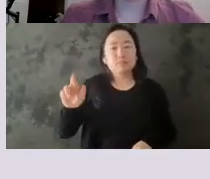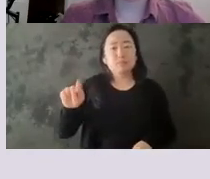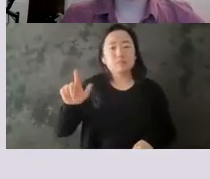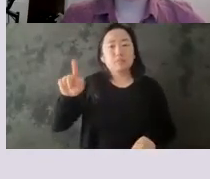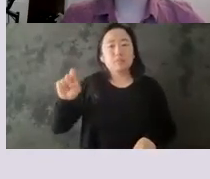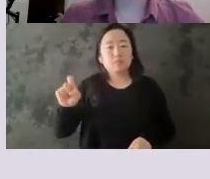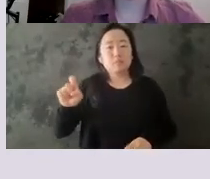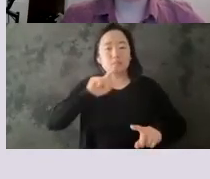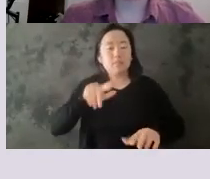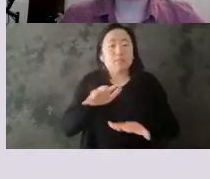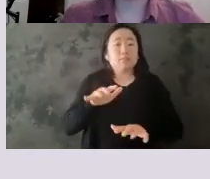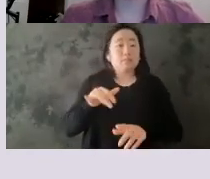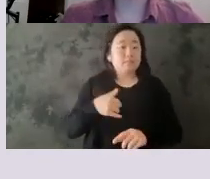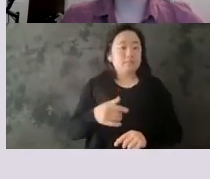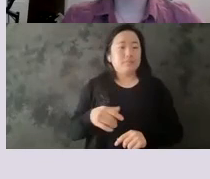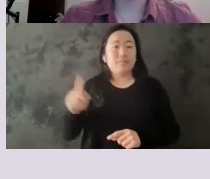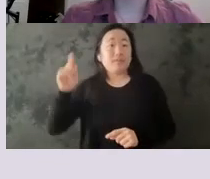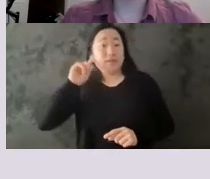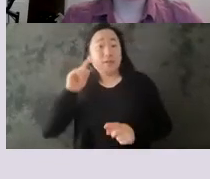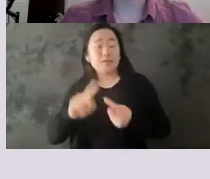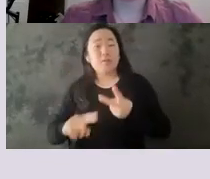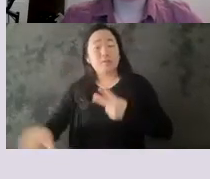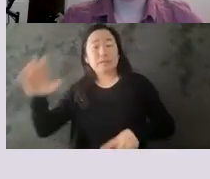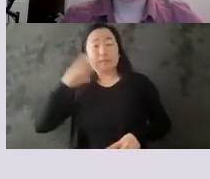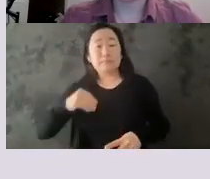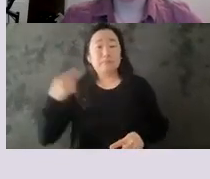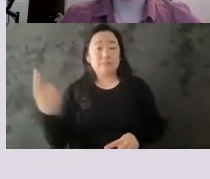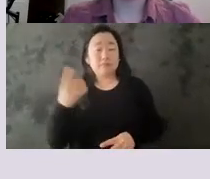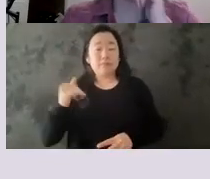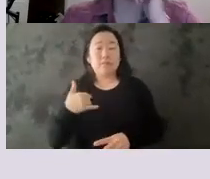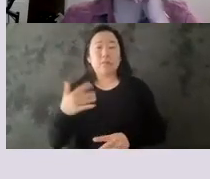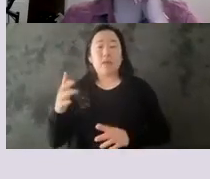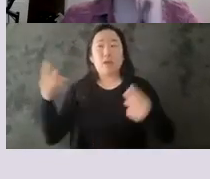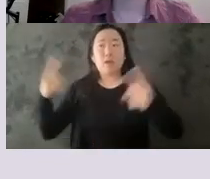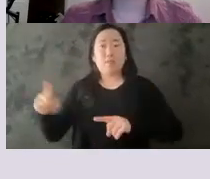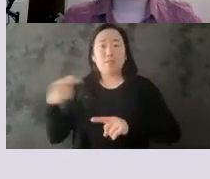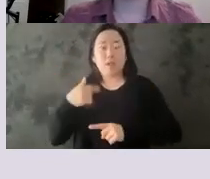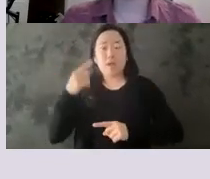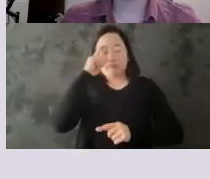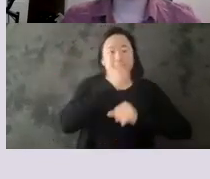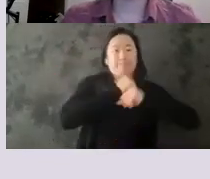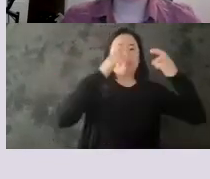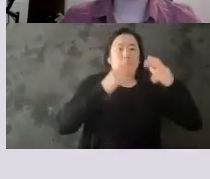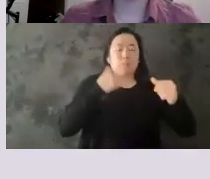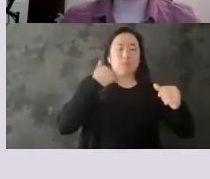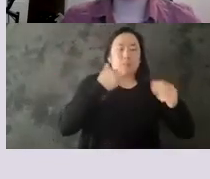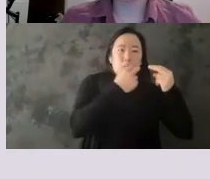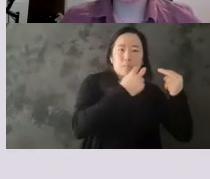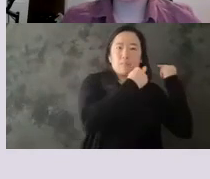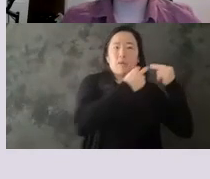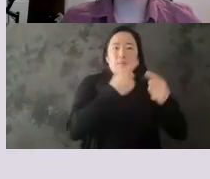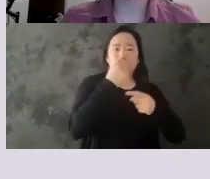if someone hears or experiences something that reminds them of the trauma, for example, like a